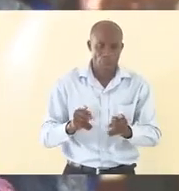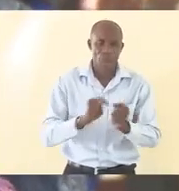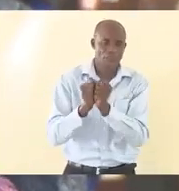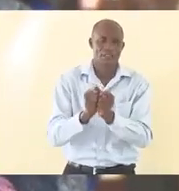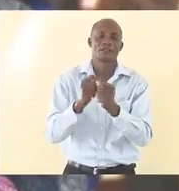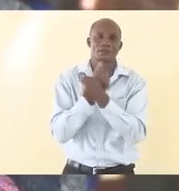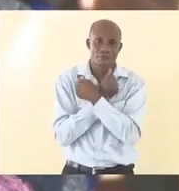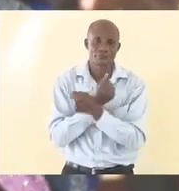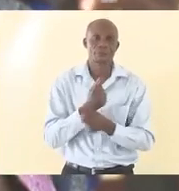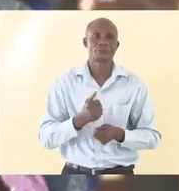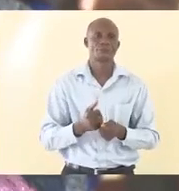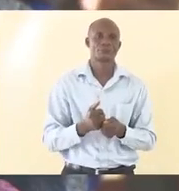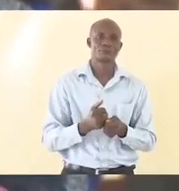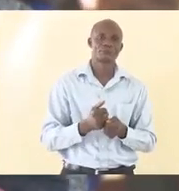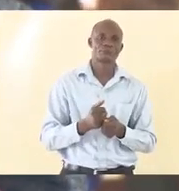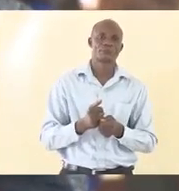together, love. And